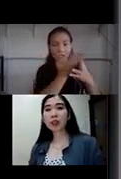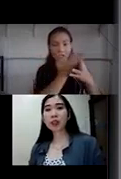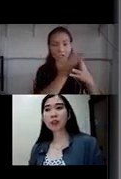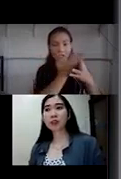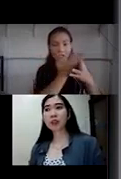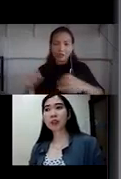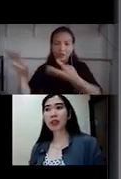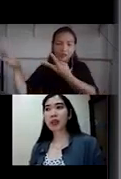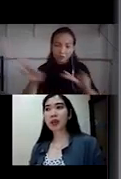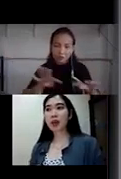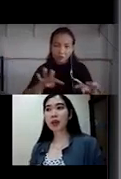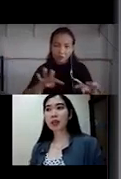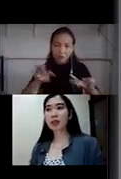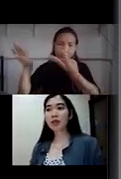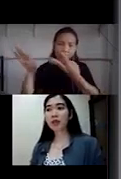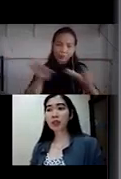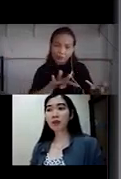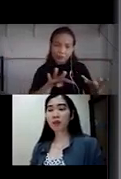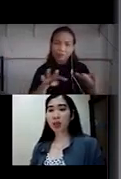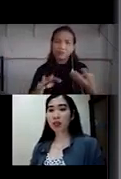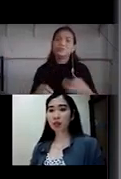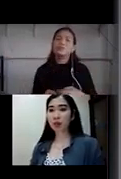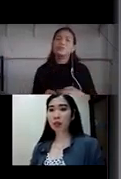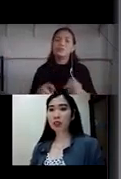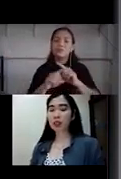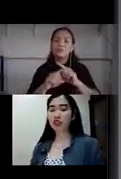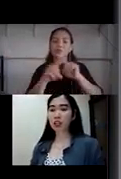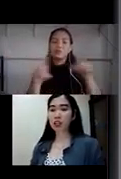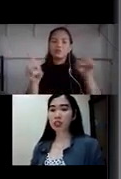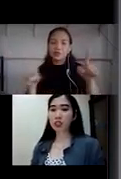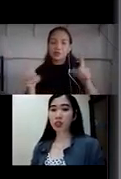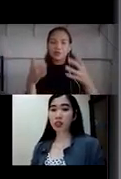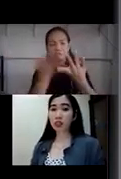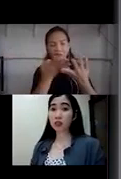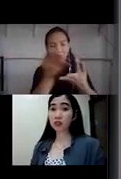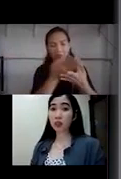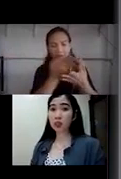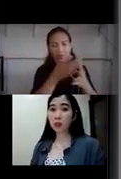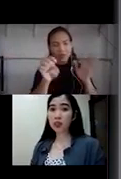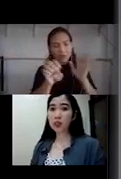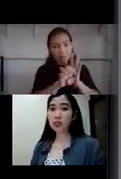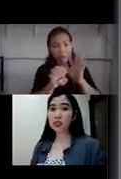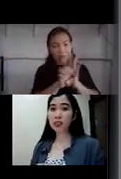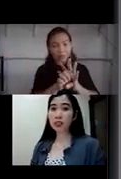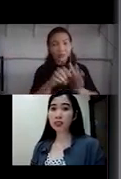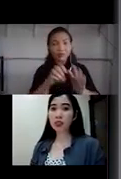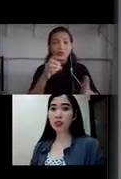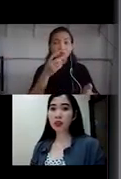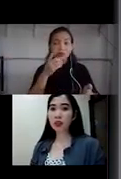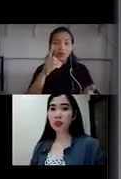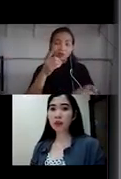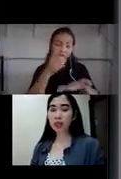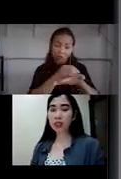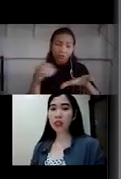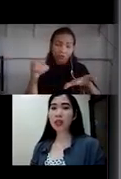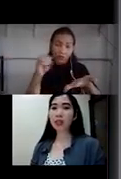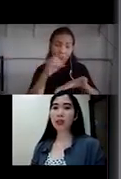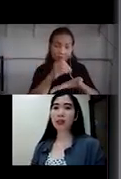upload different file formats such as documents,